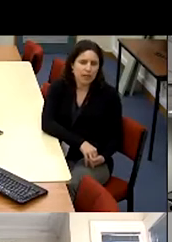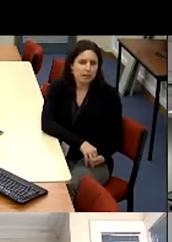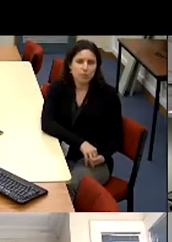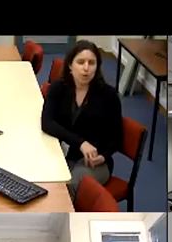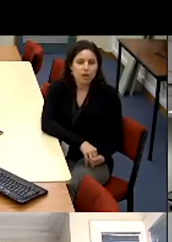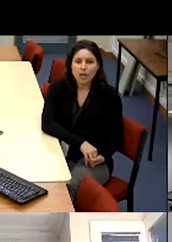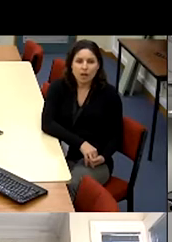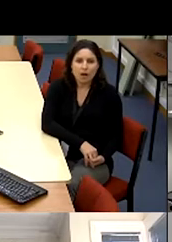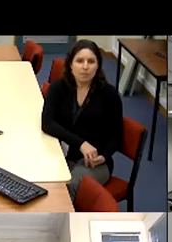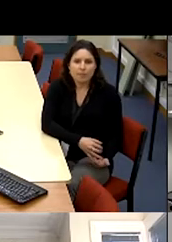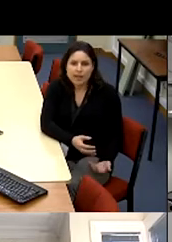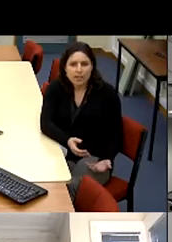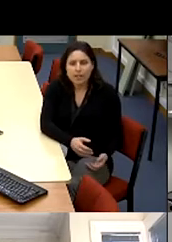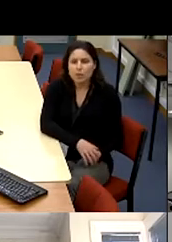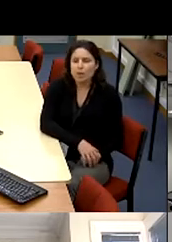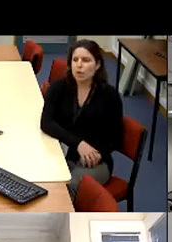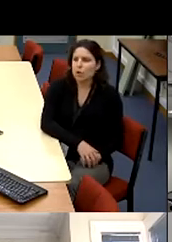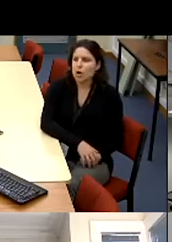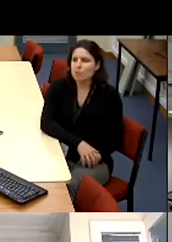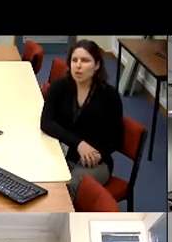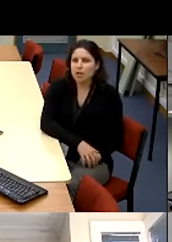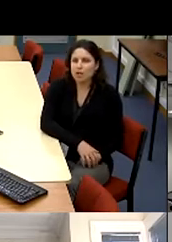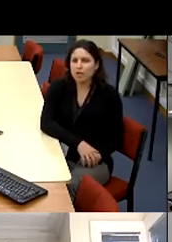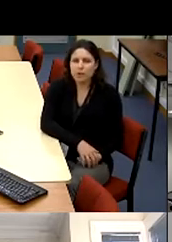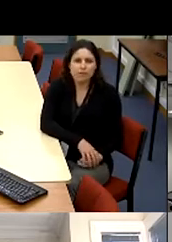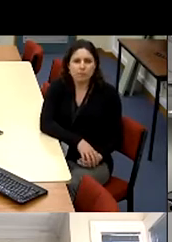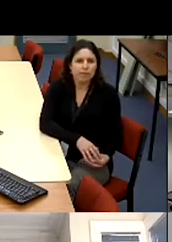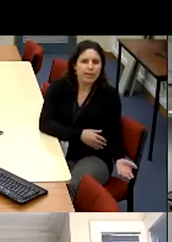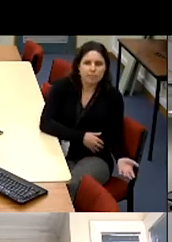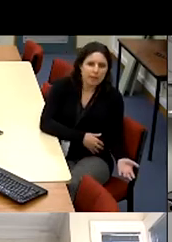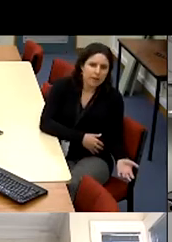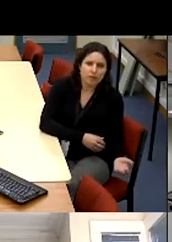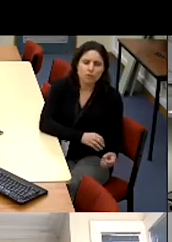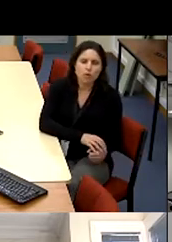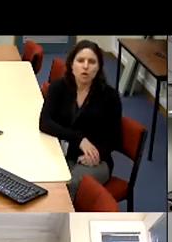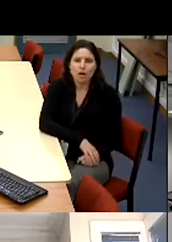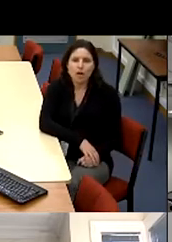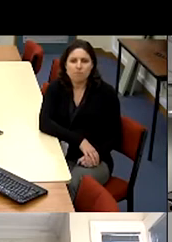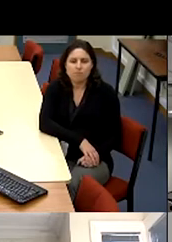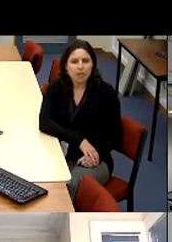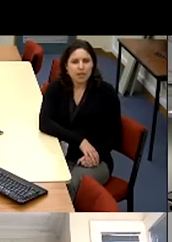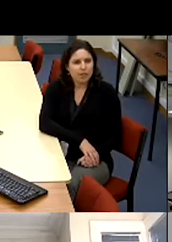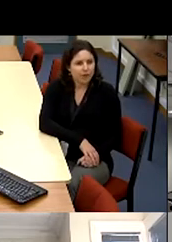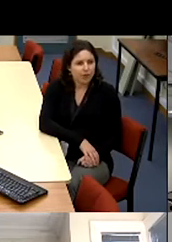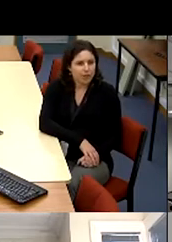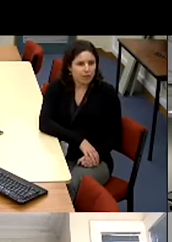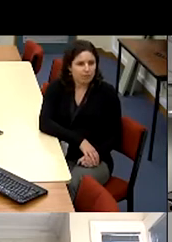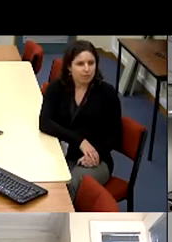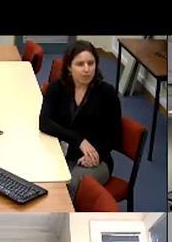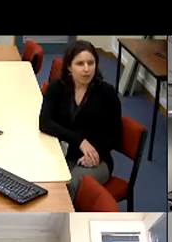person, more I'm an Iranian Kiwi, or I'm a Kiwi from an Iranian background, or I'm, you